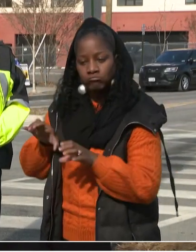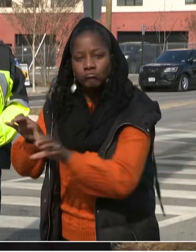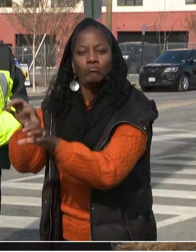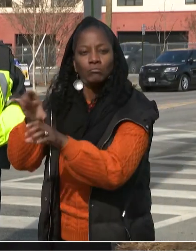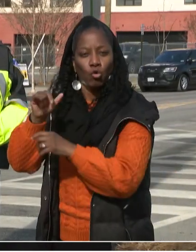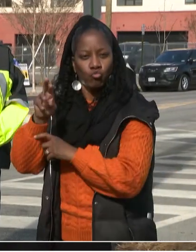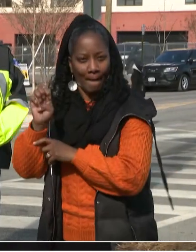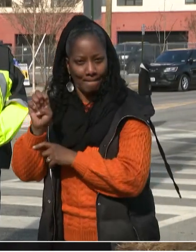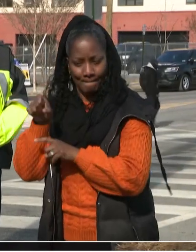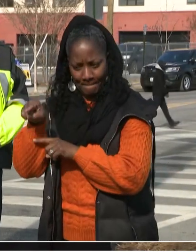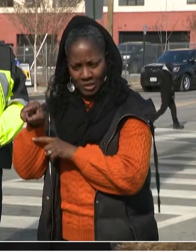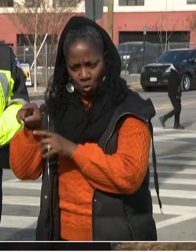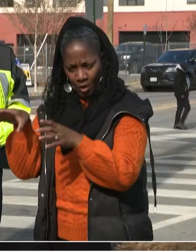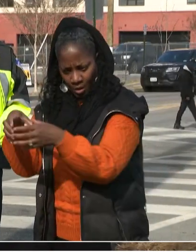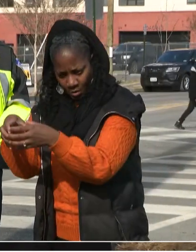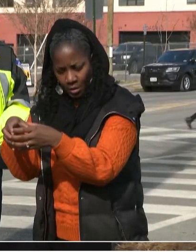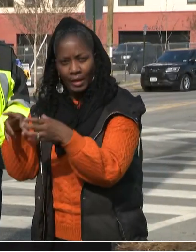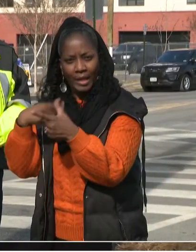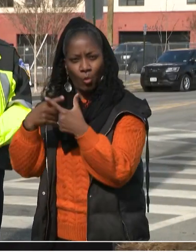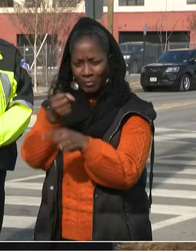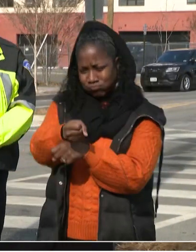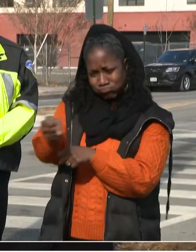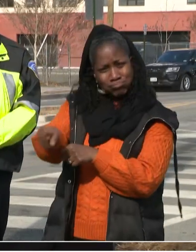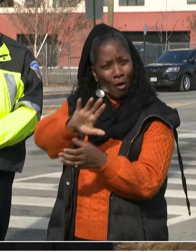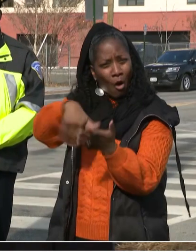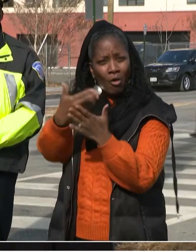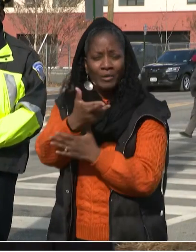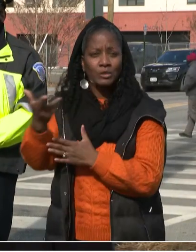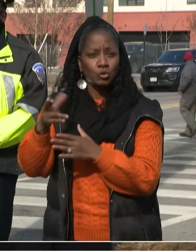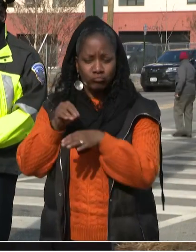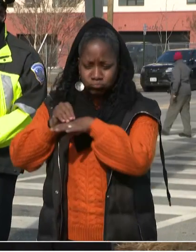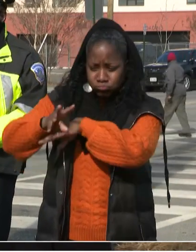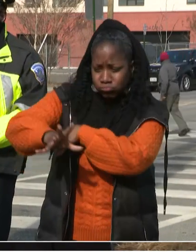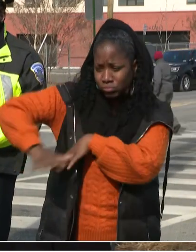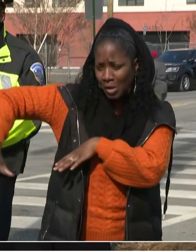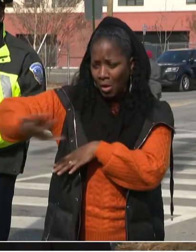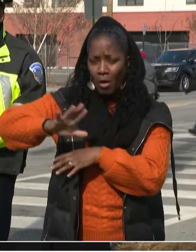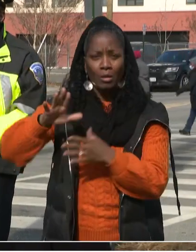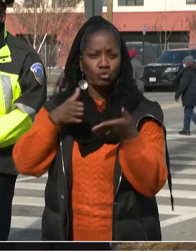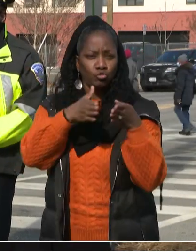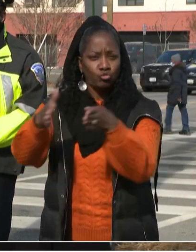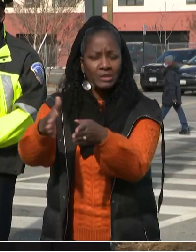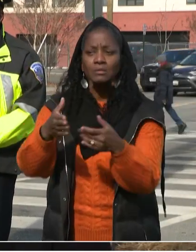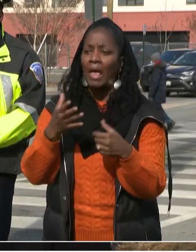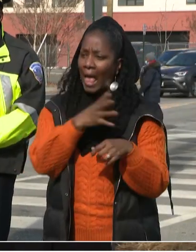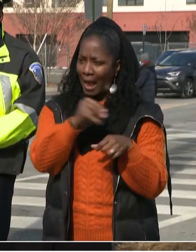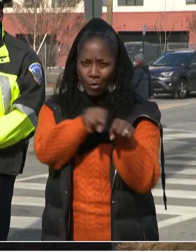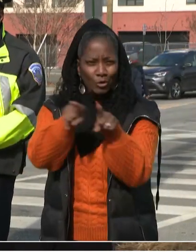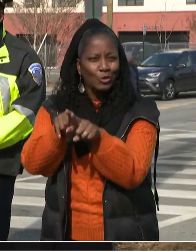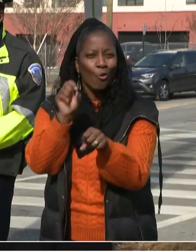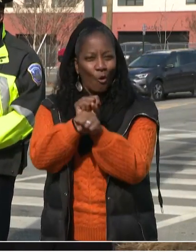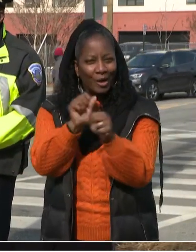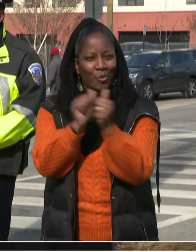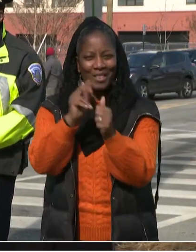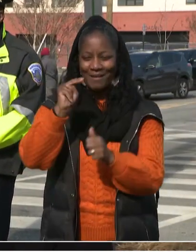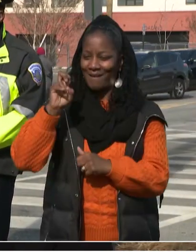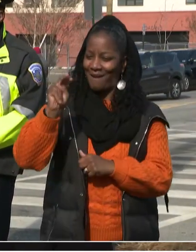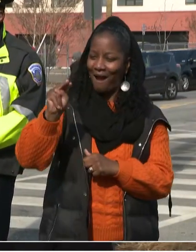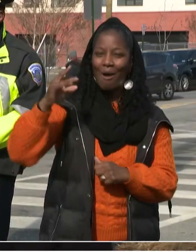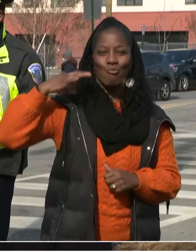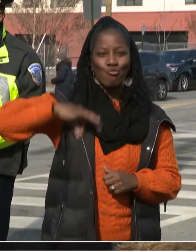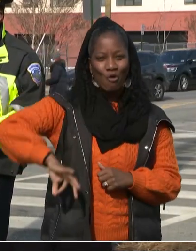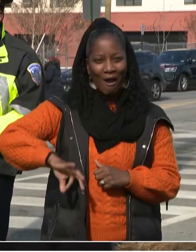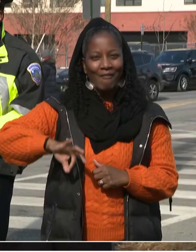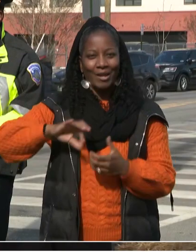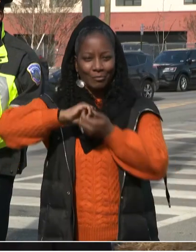those resources out into the streets, including working with our nonprofit partners with providing grants and